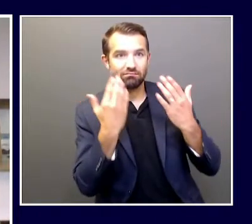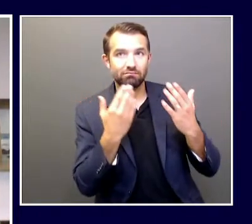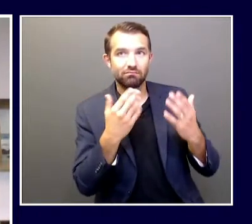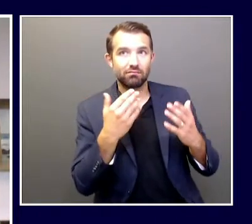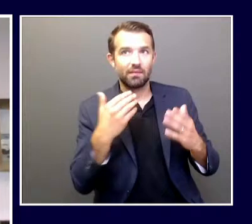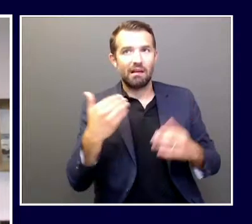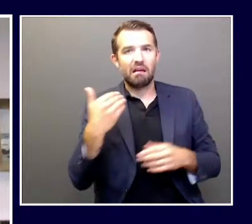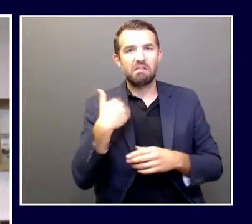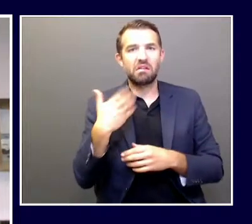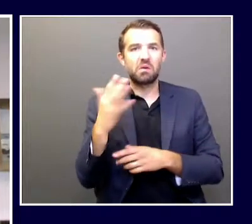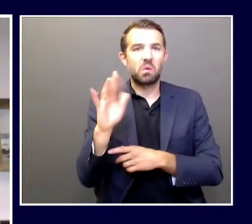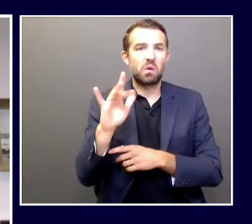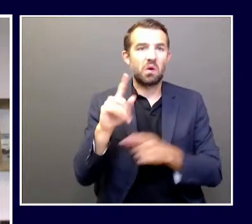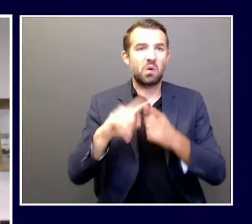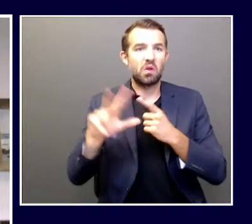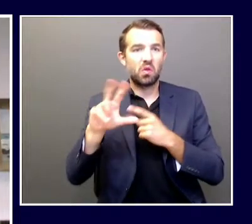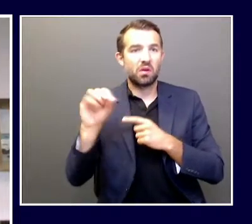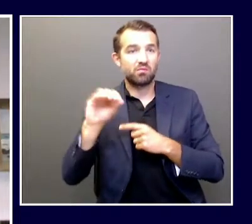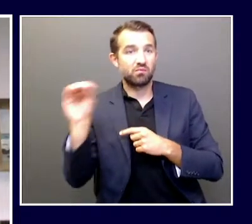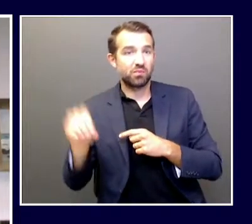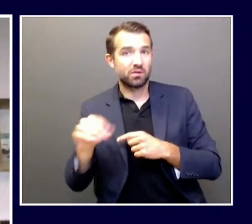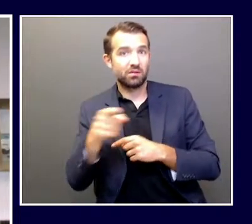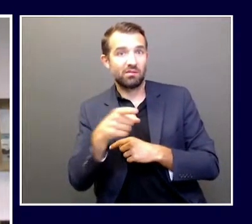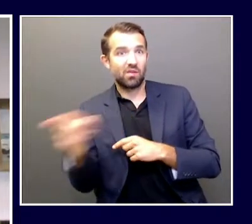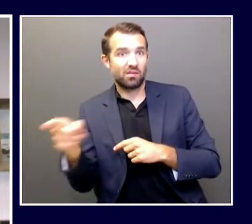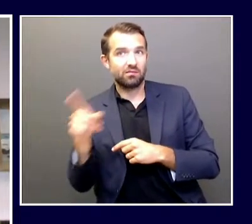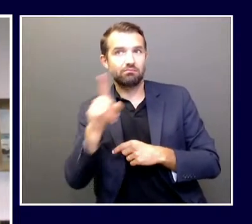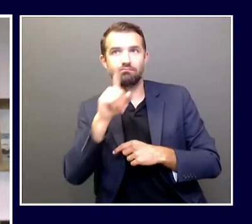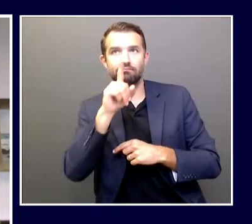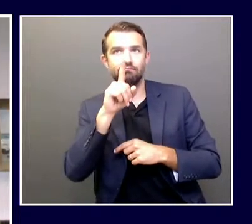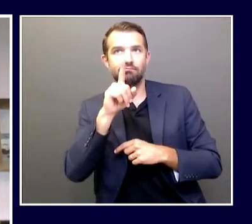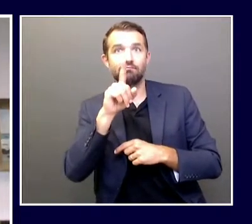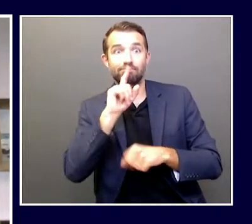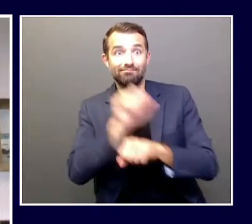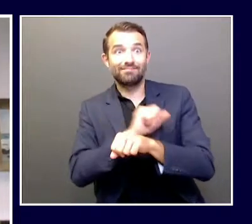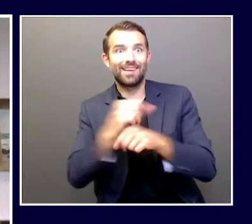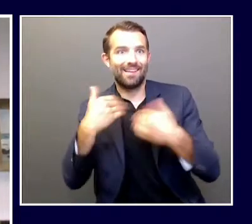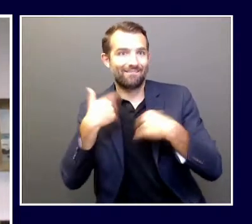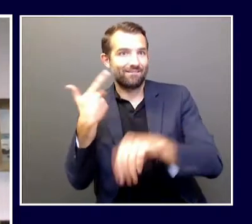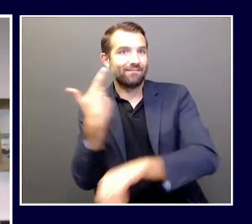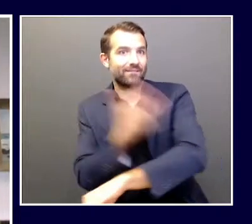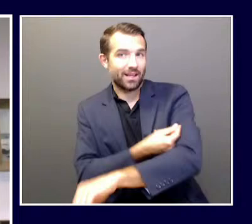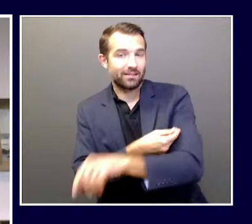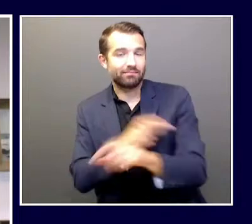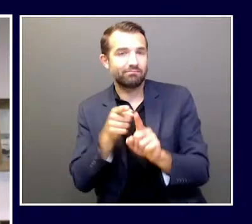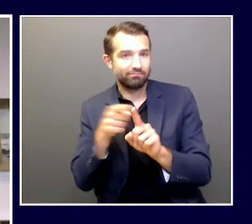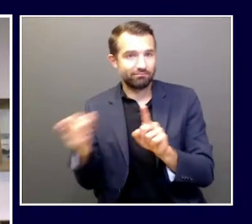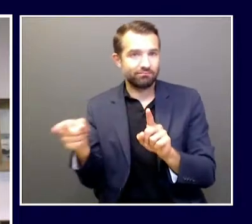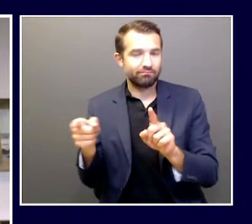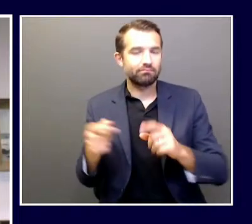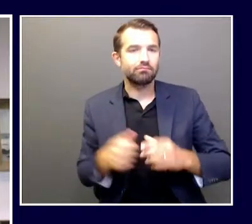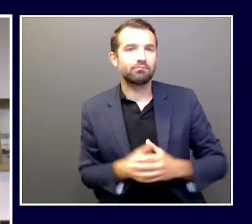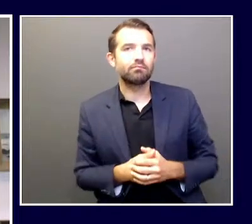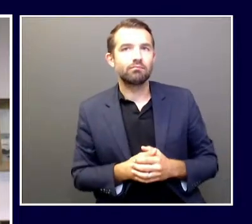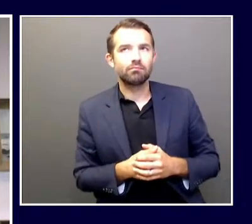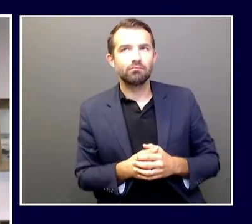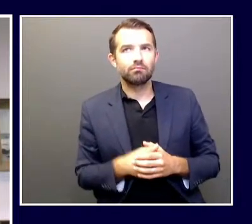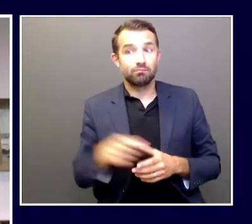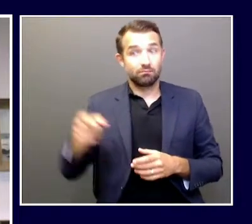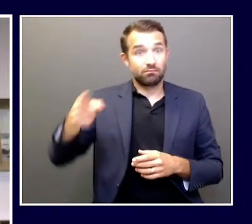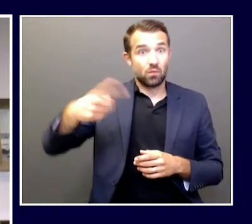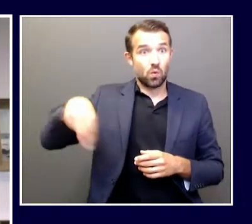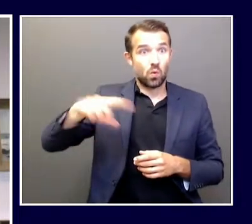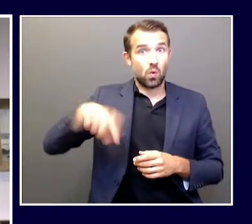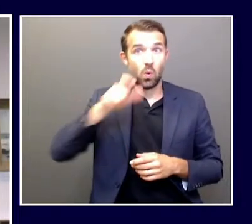And I think the public would like to know, I'd like to know a little more about the vaccinated patients. Are they in better shape